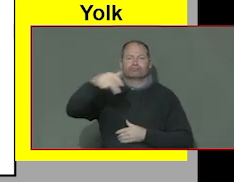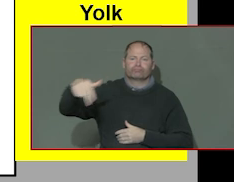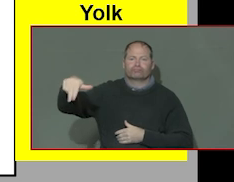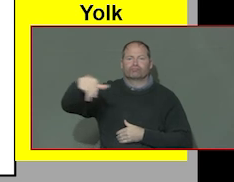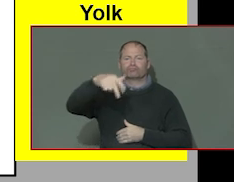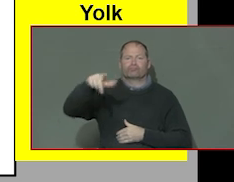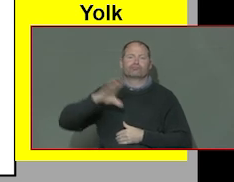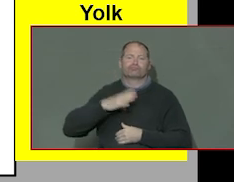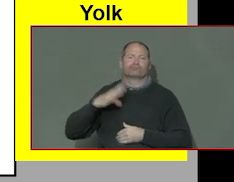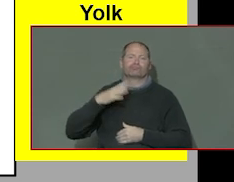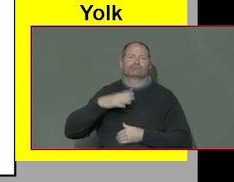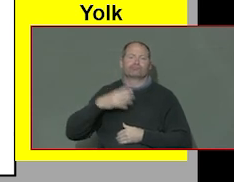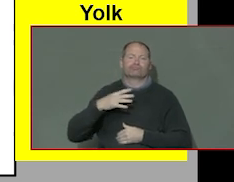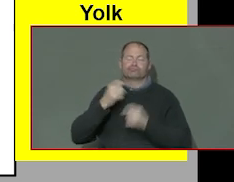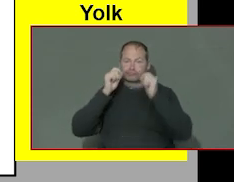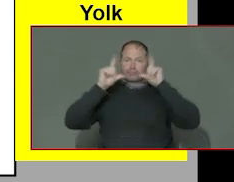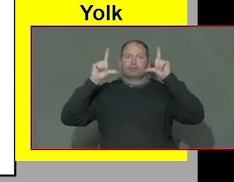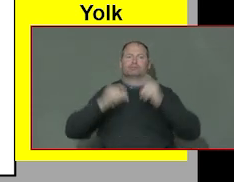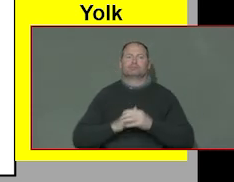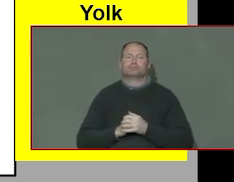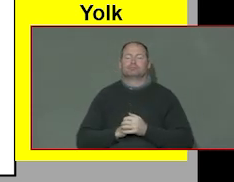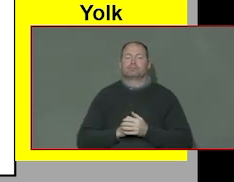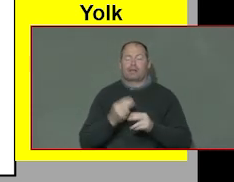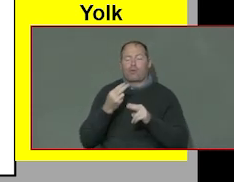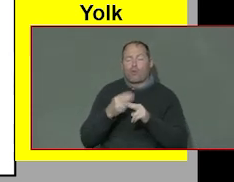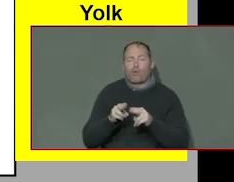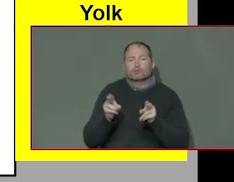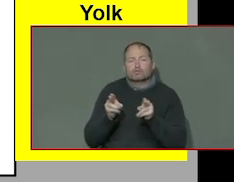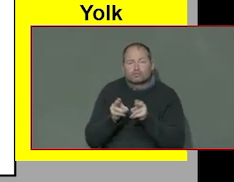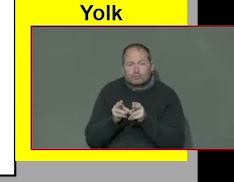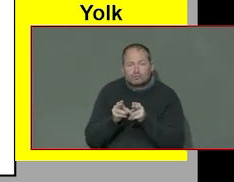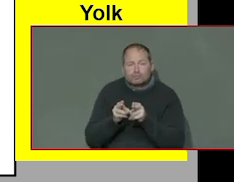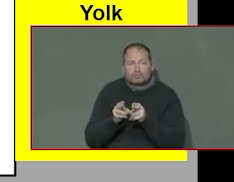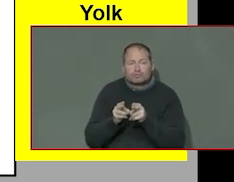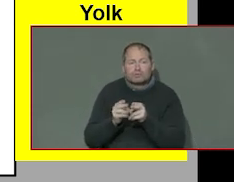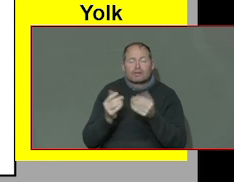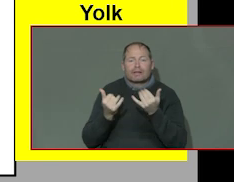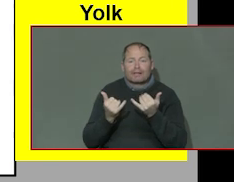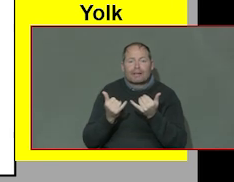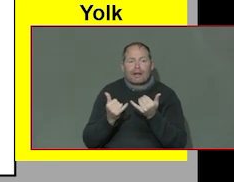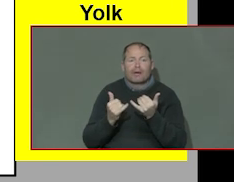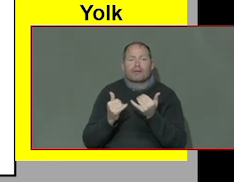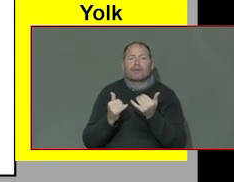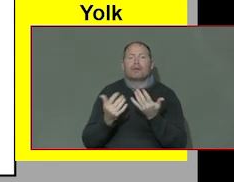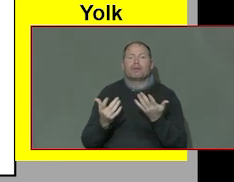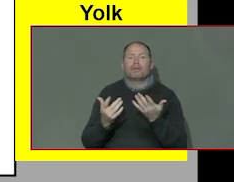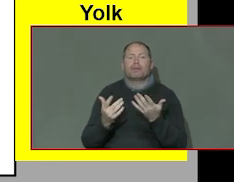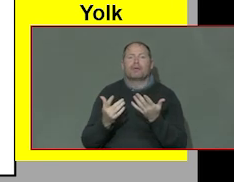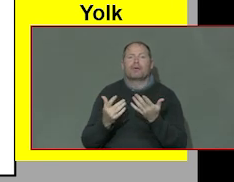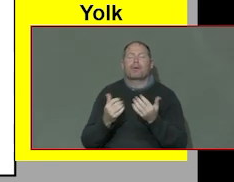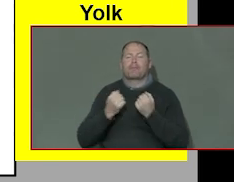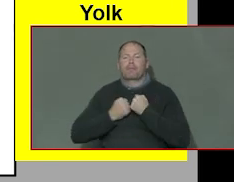they are fine, their eyes are open. The smaller the egg, the bigger the chances are they are going to have parental